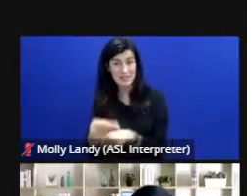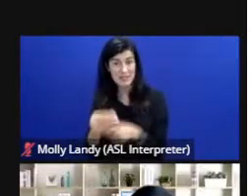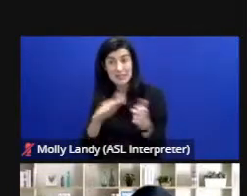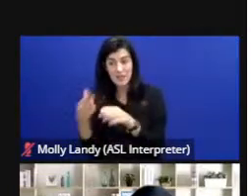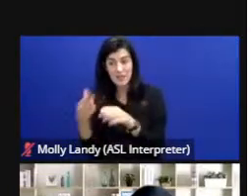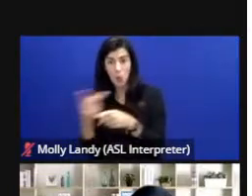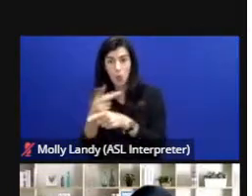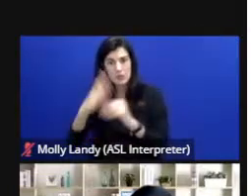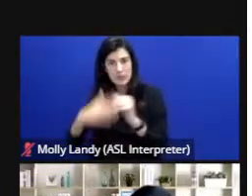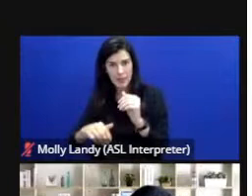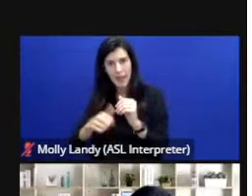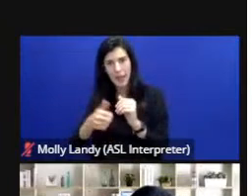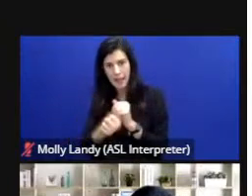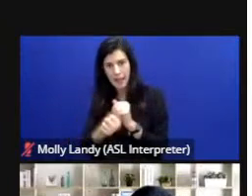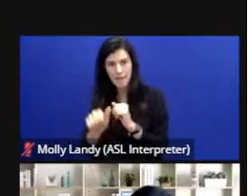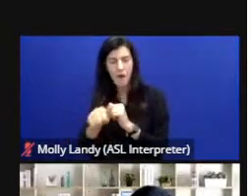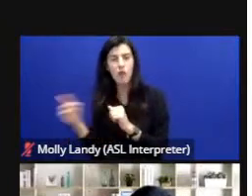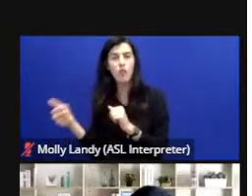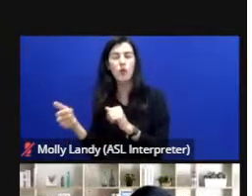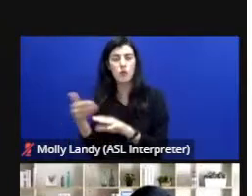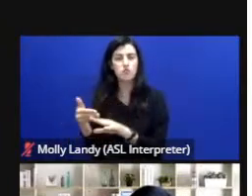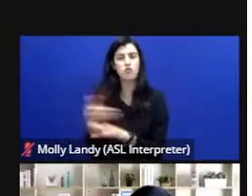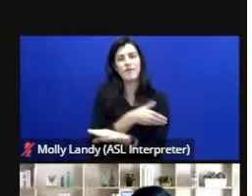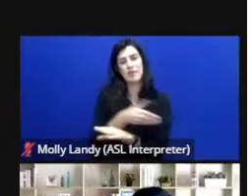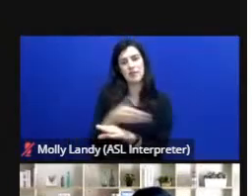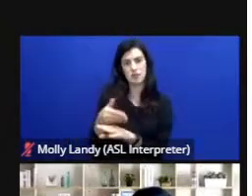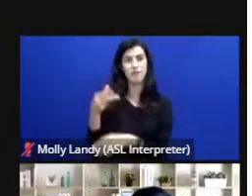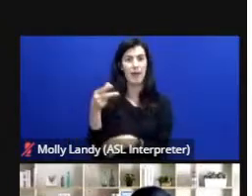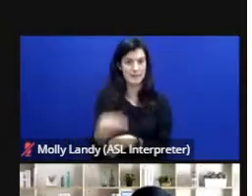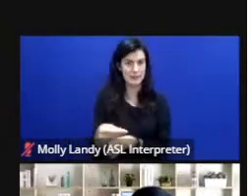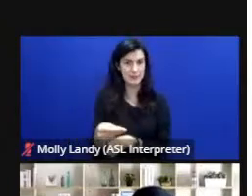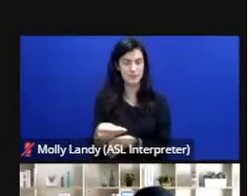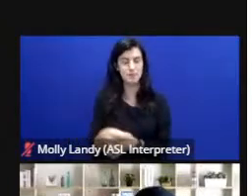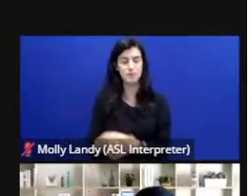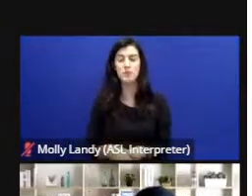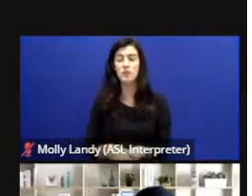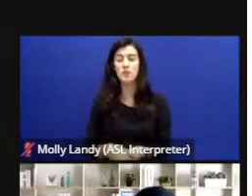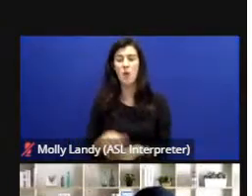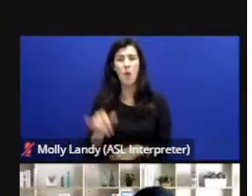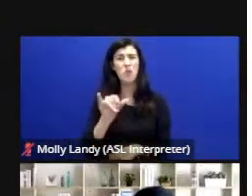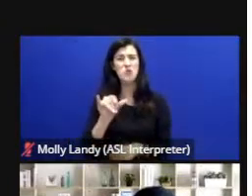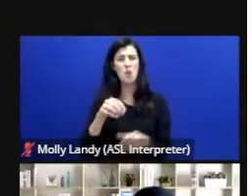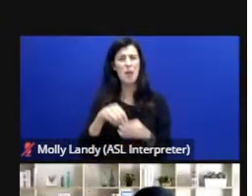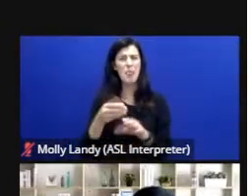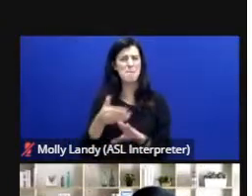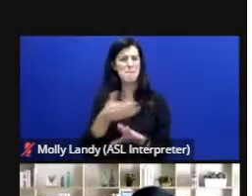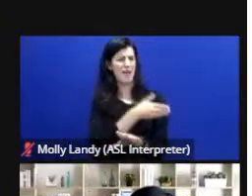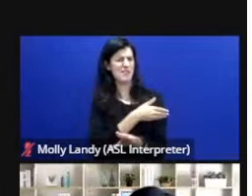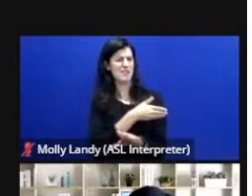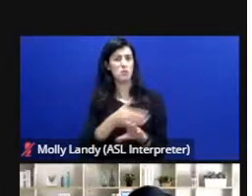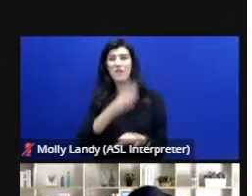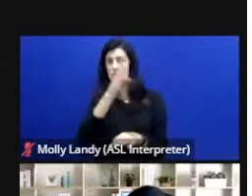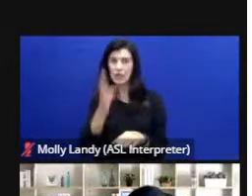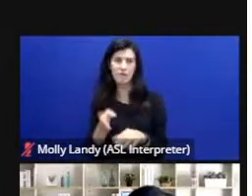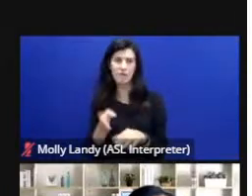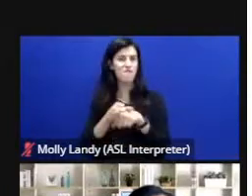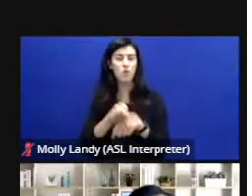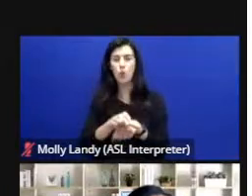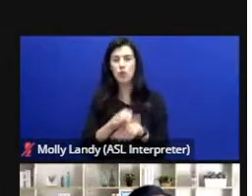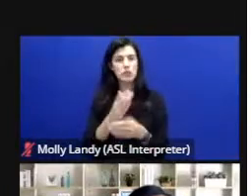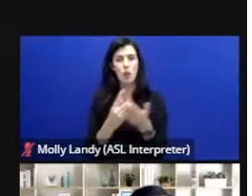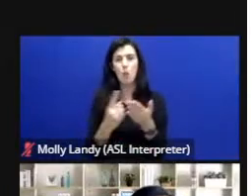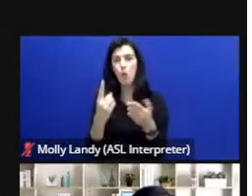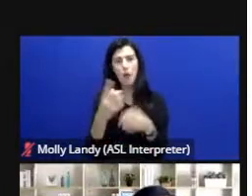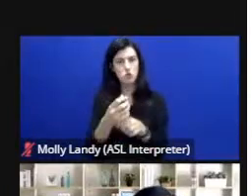yet, but that I don't believe we've ever in our past asked or forced someone to get a vaccine who has been